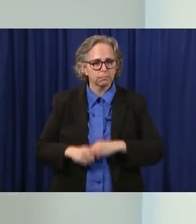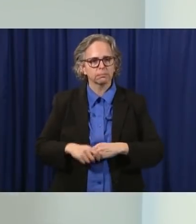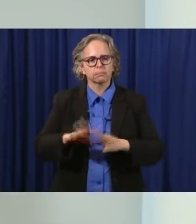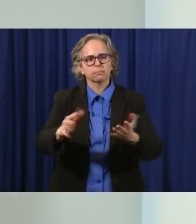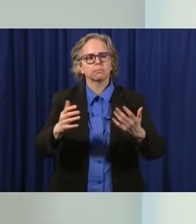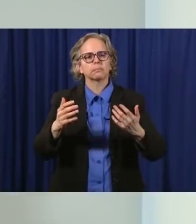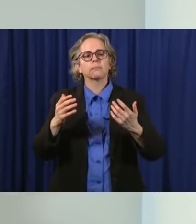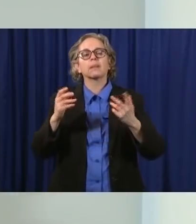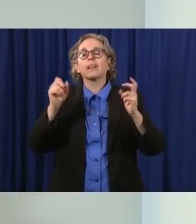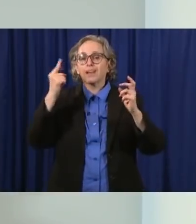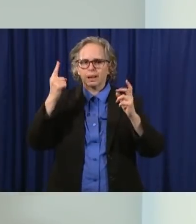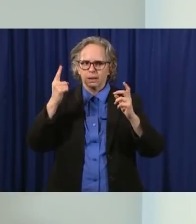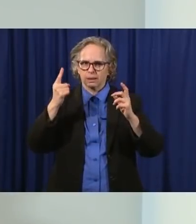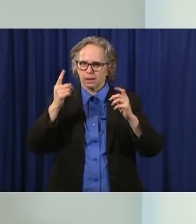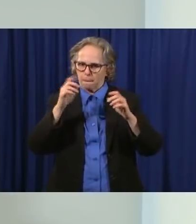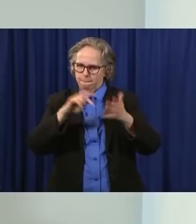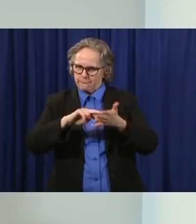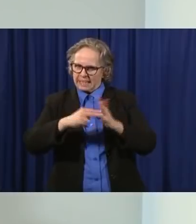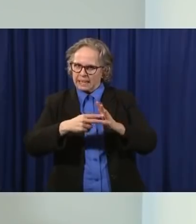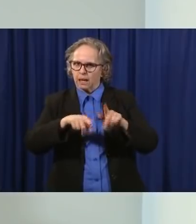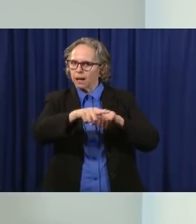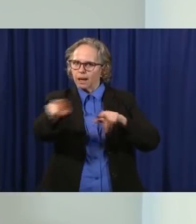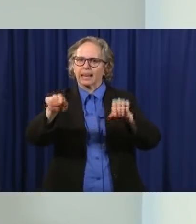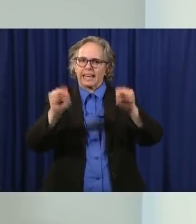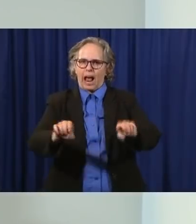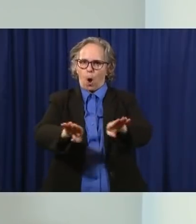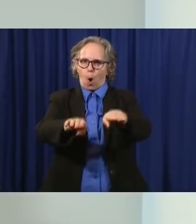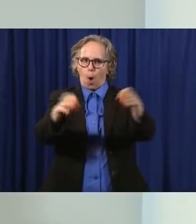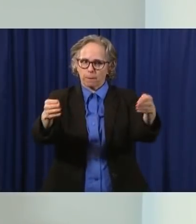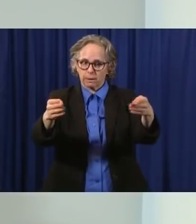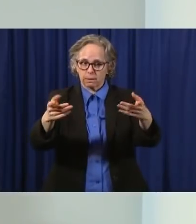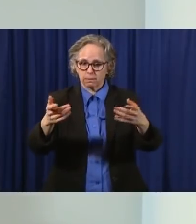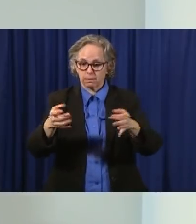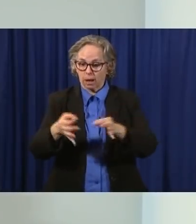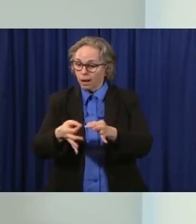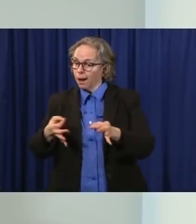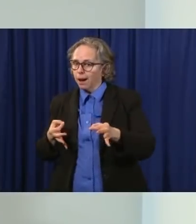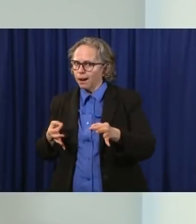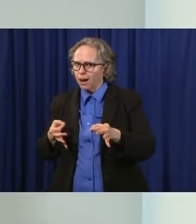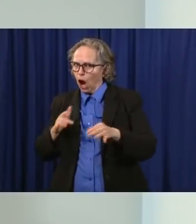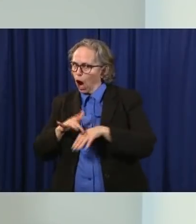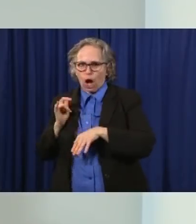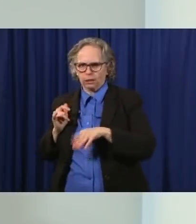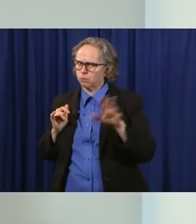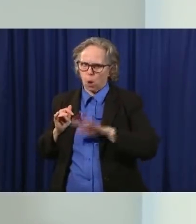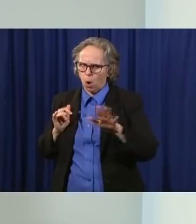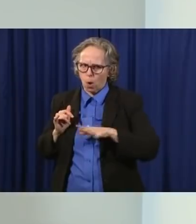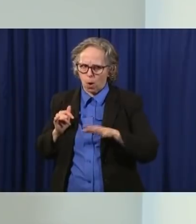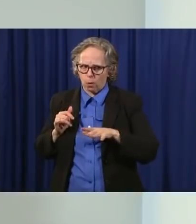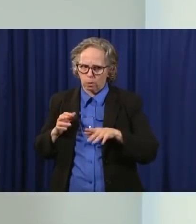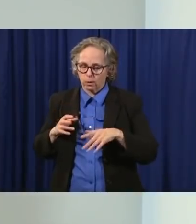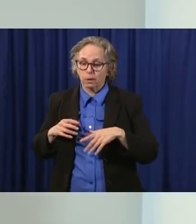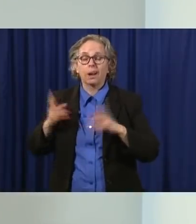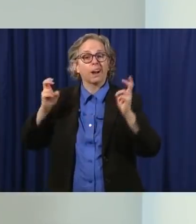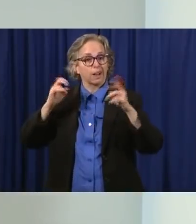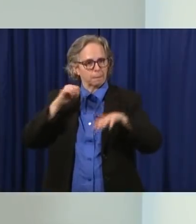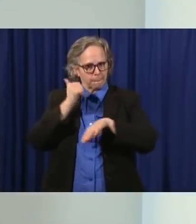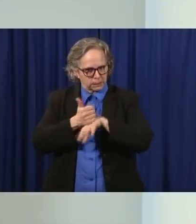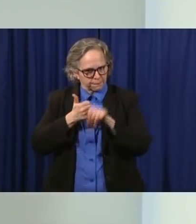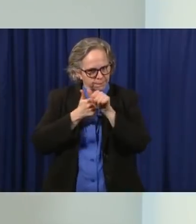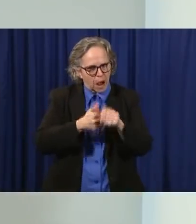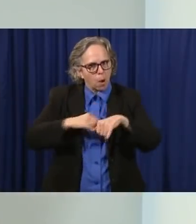cannot shorten this time frame or they cannot lessen the standards. Governor mentioned daycares, and right along with